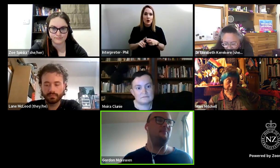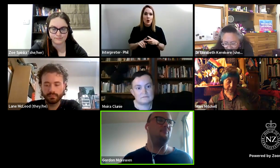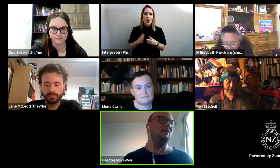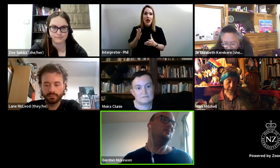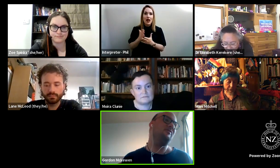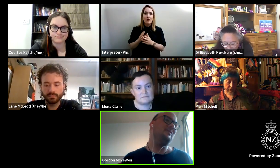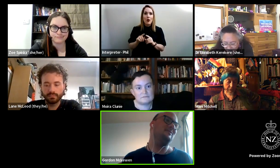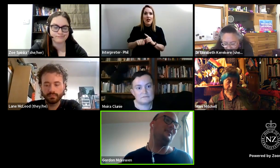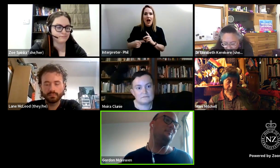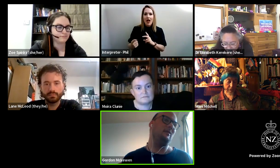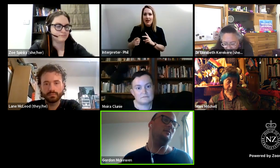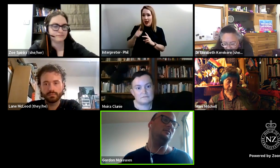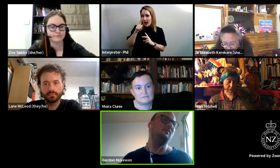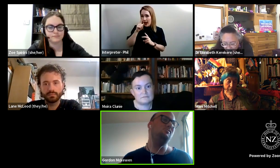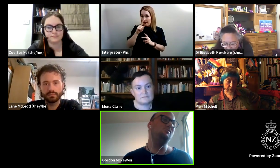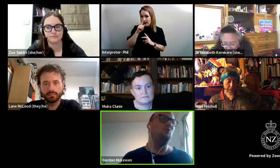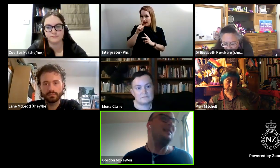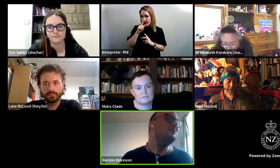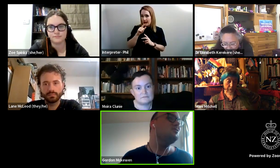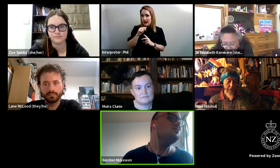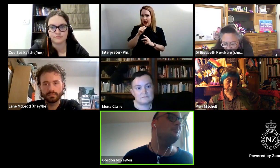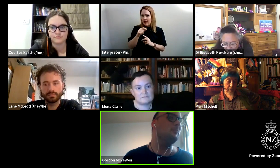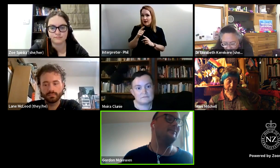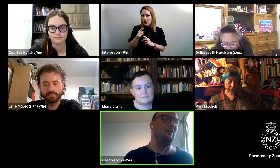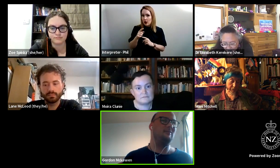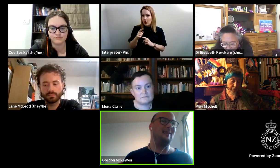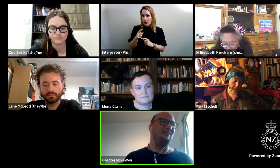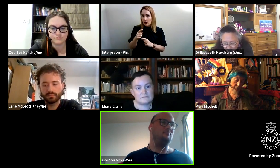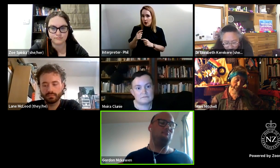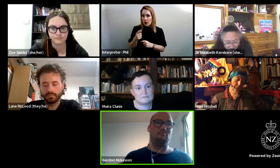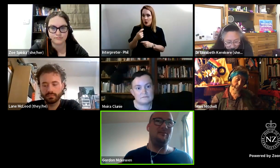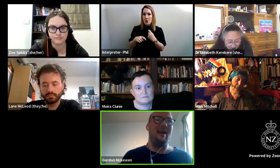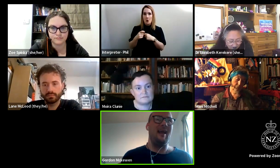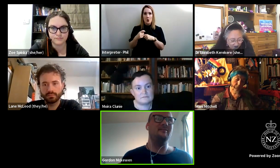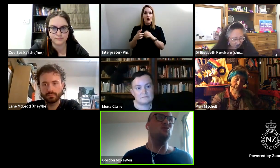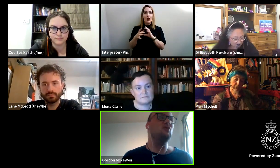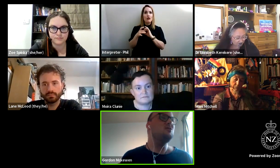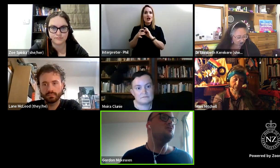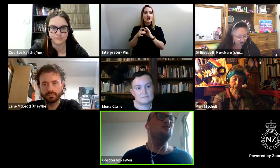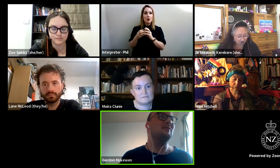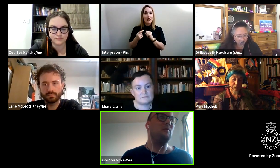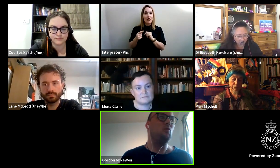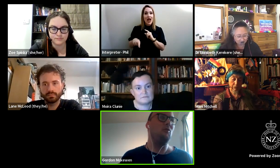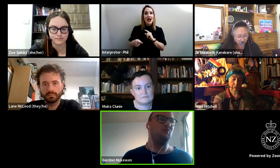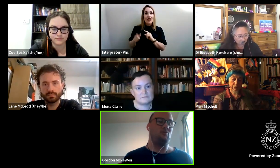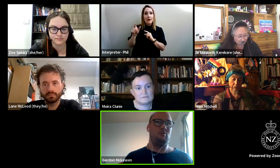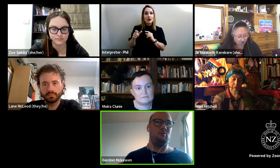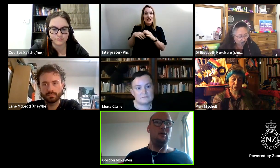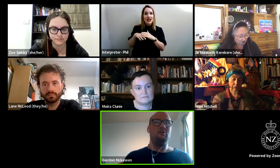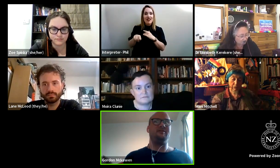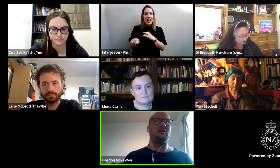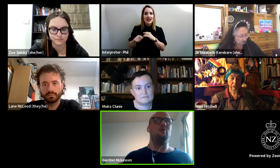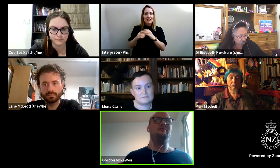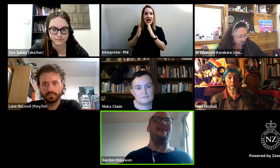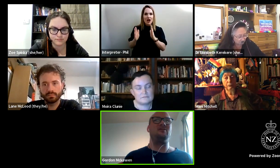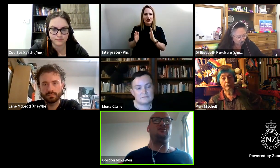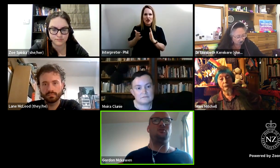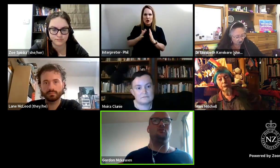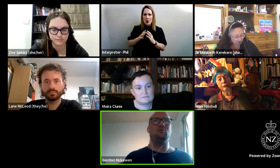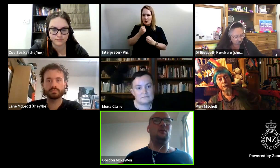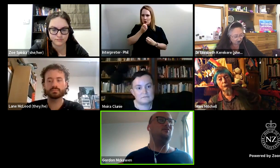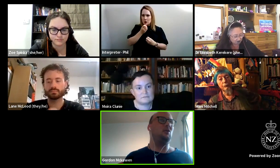other people and you've ended up in a relationship with someone in that household, you're not going to want to disclose